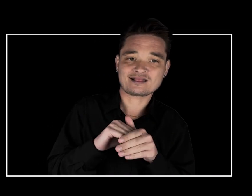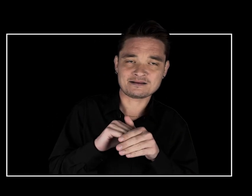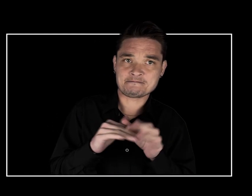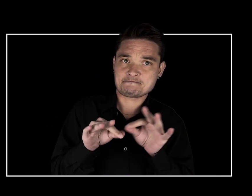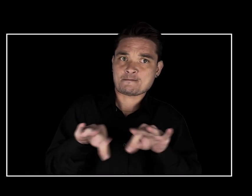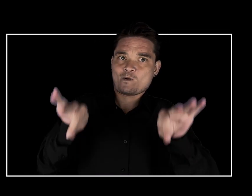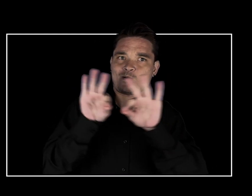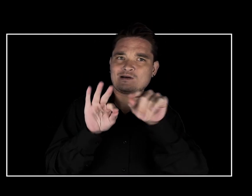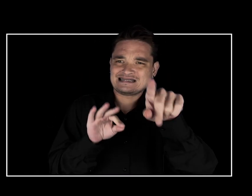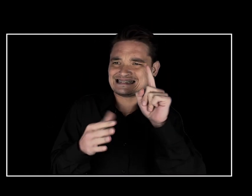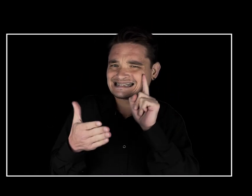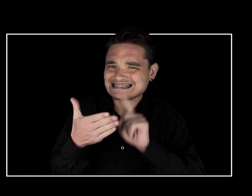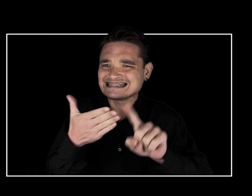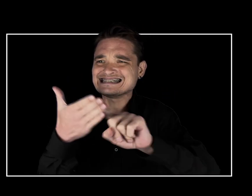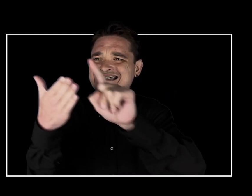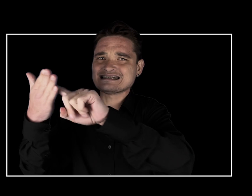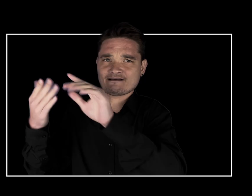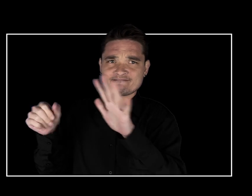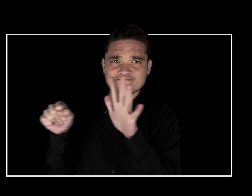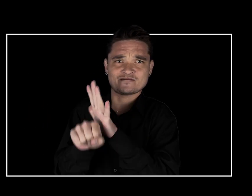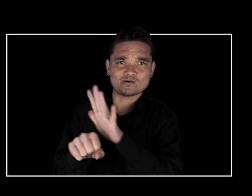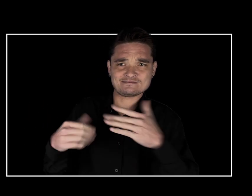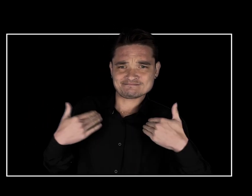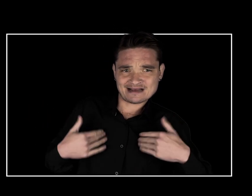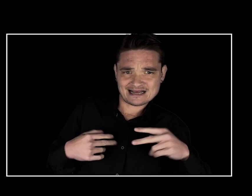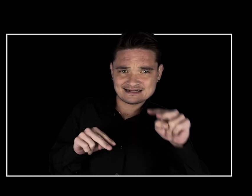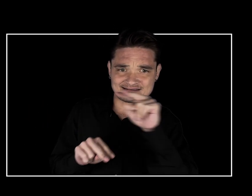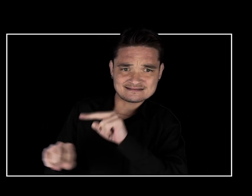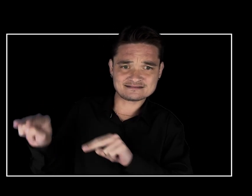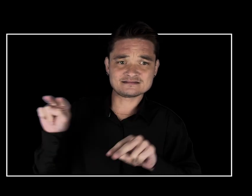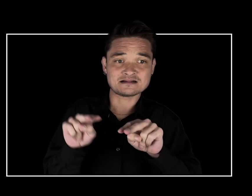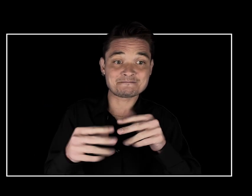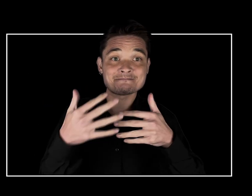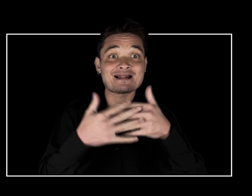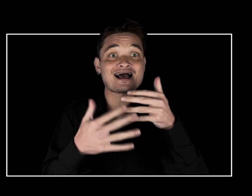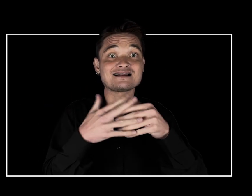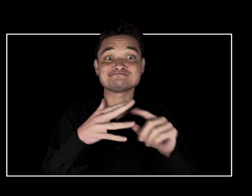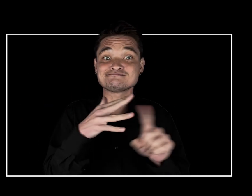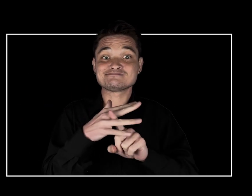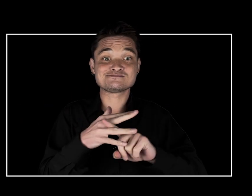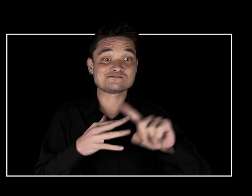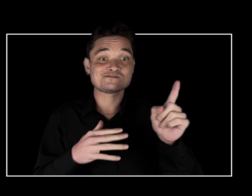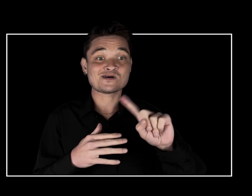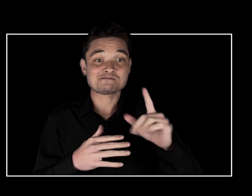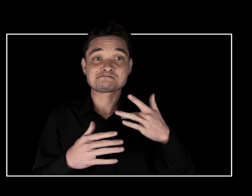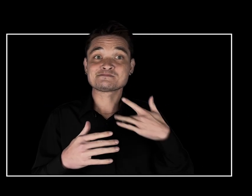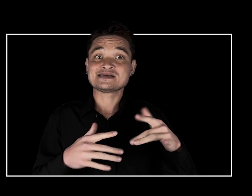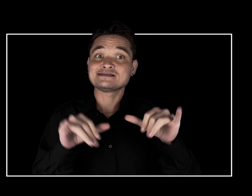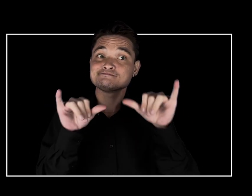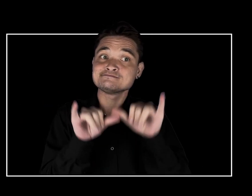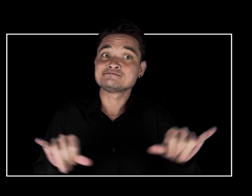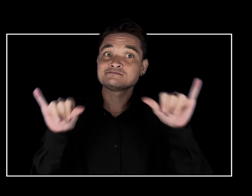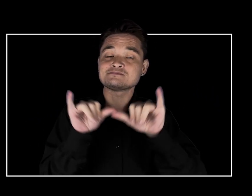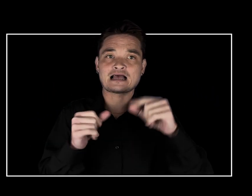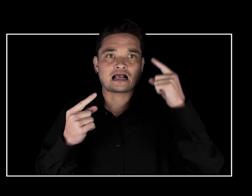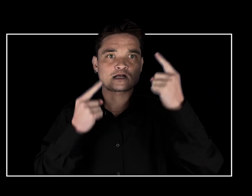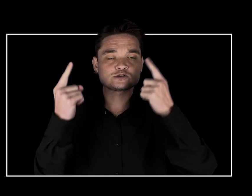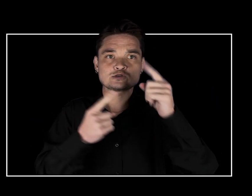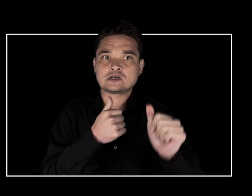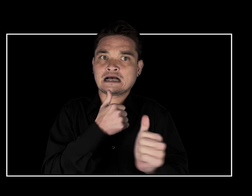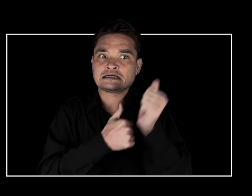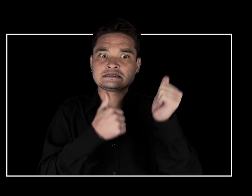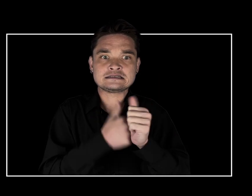bleeding. Bleeding can occur anywhere on the body. Common places where life-threatening bleeding